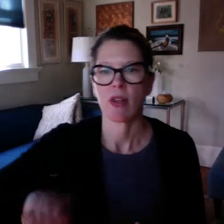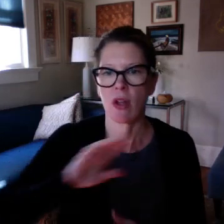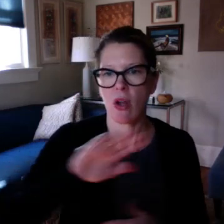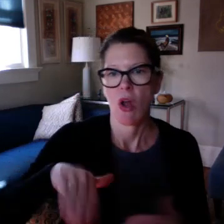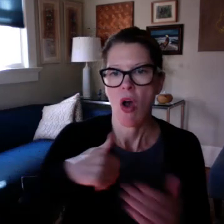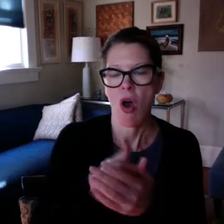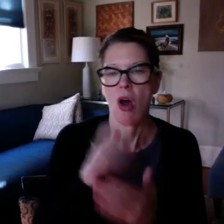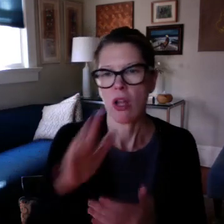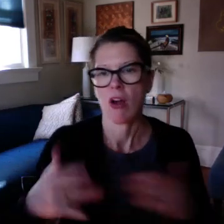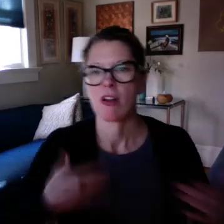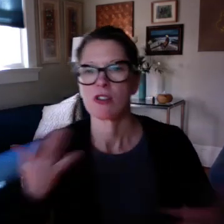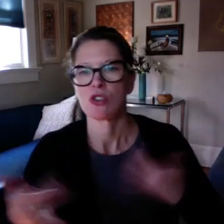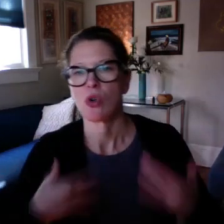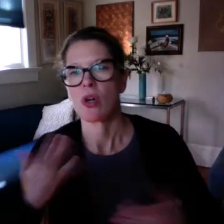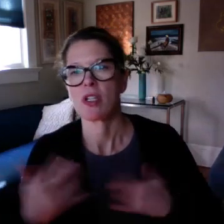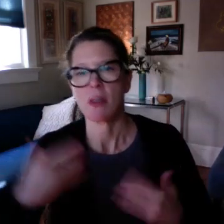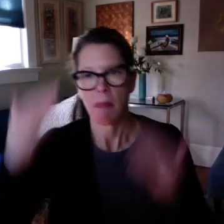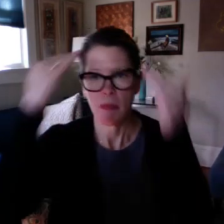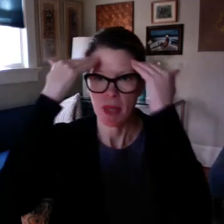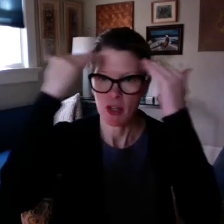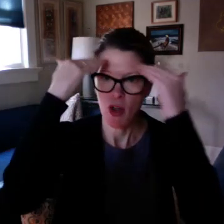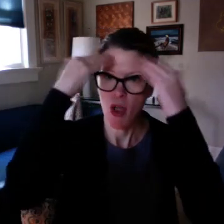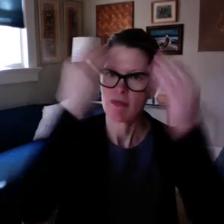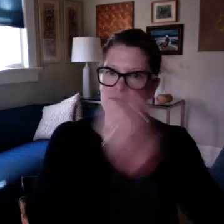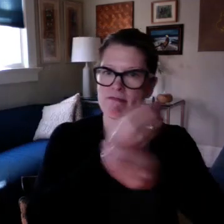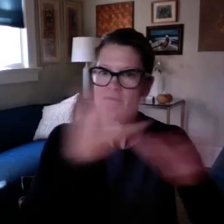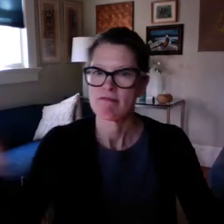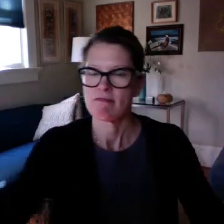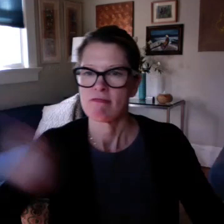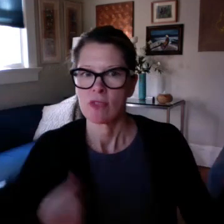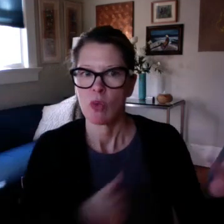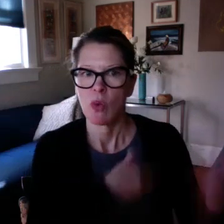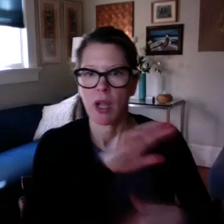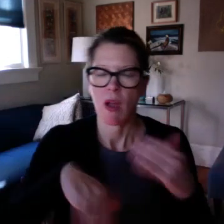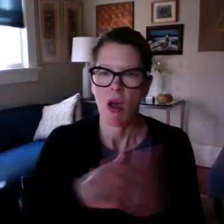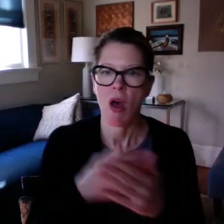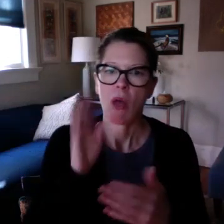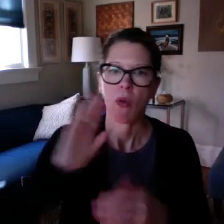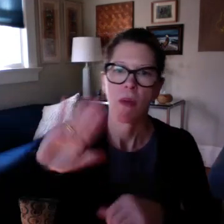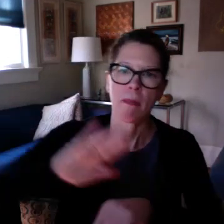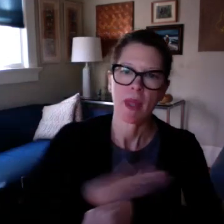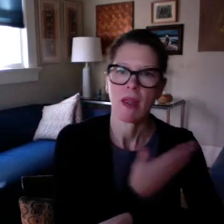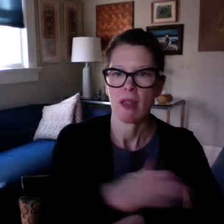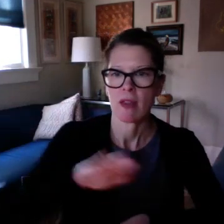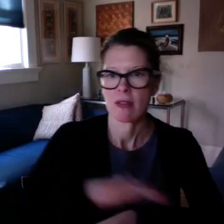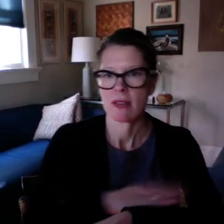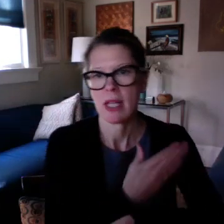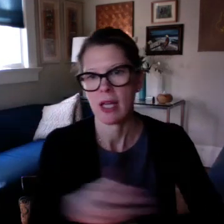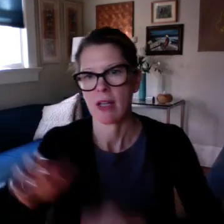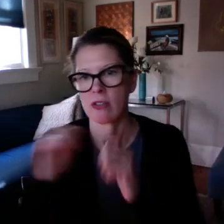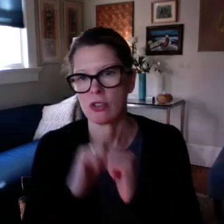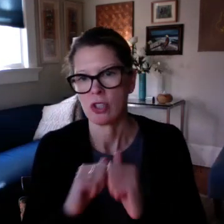be known. Join in a song with sweet accord.